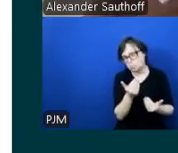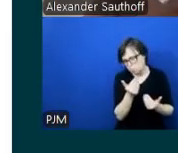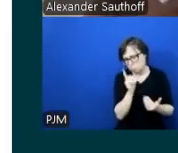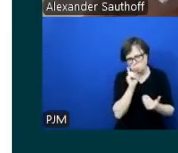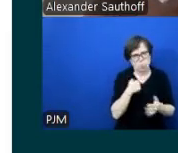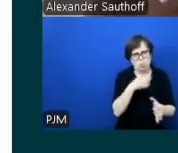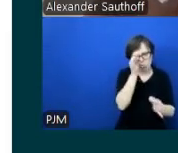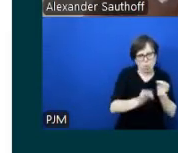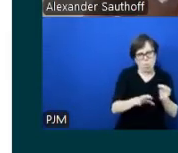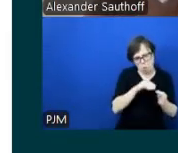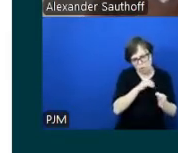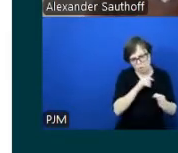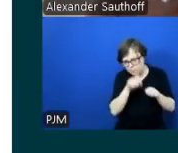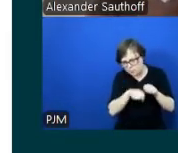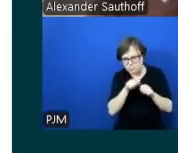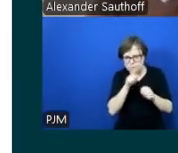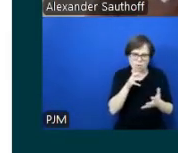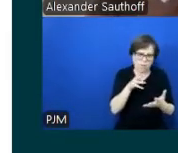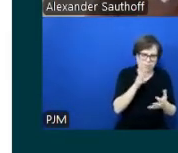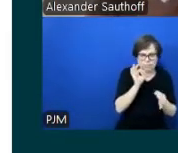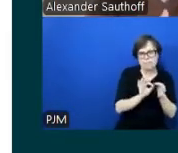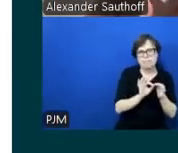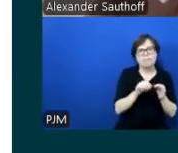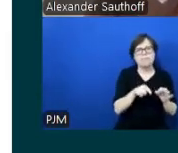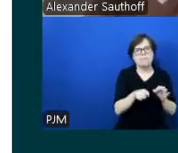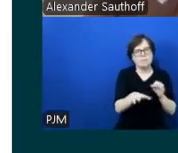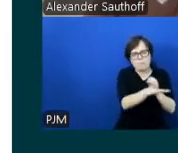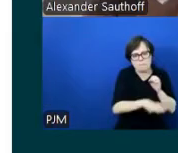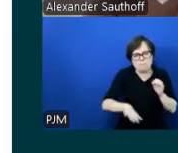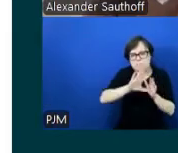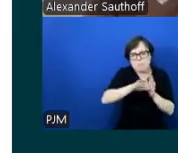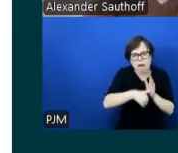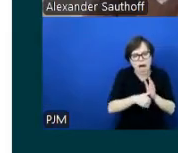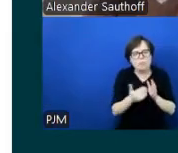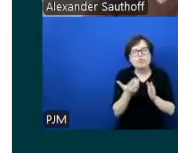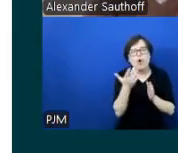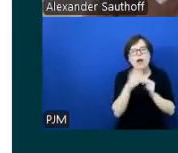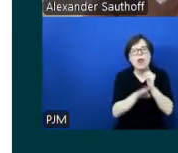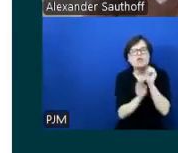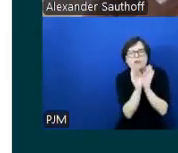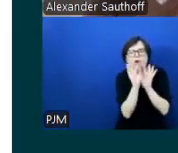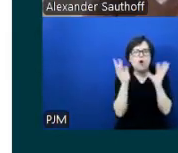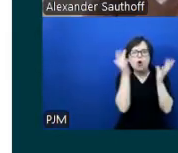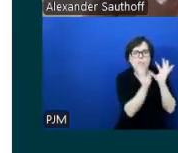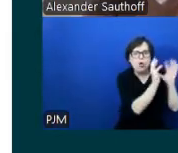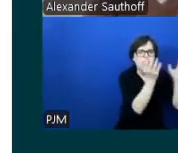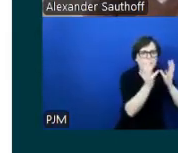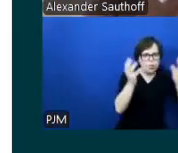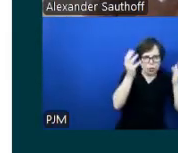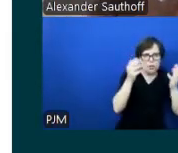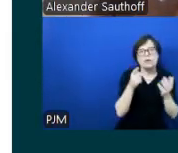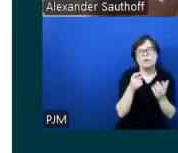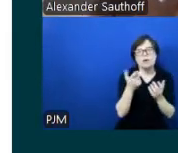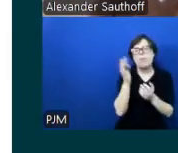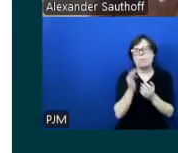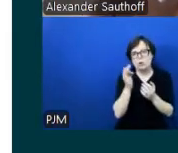city at the whole city scale. And and then these data can be complemented and validated through